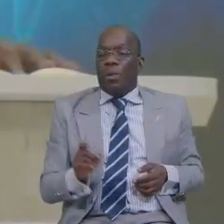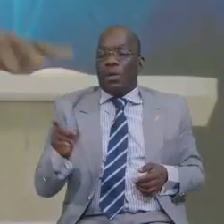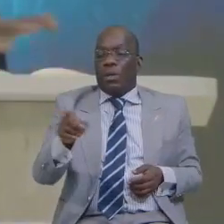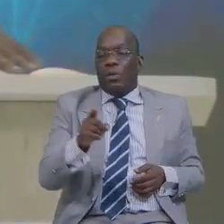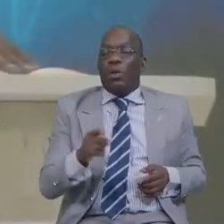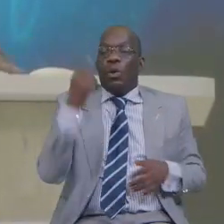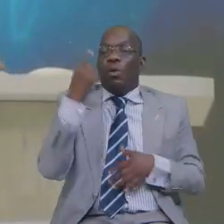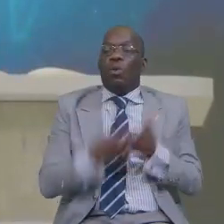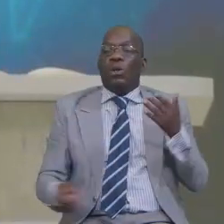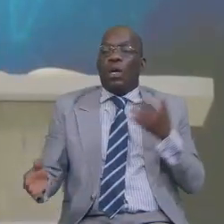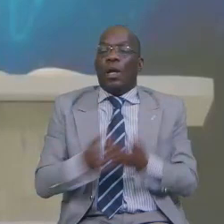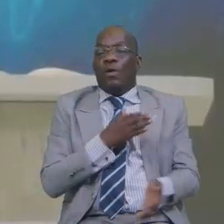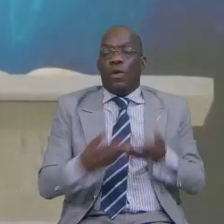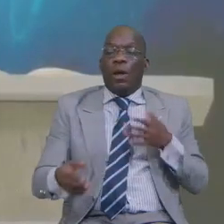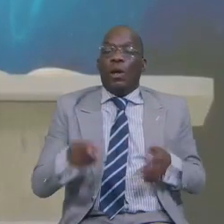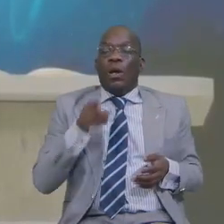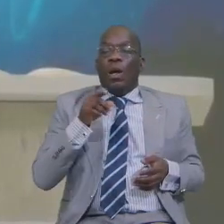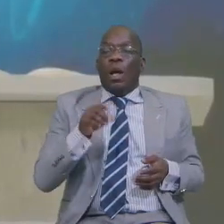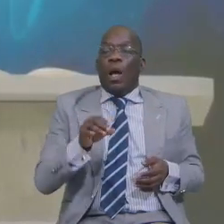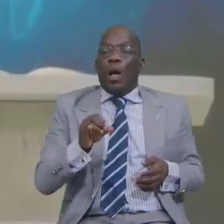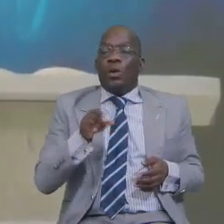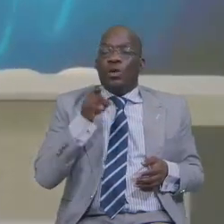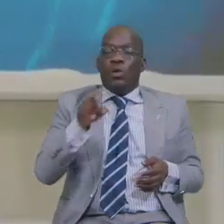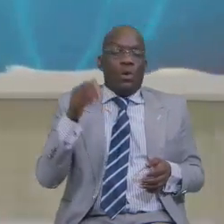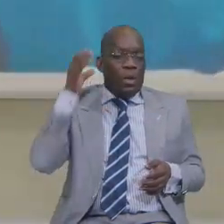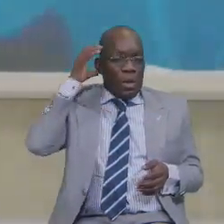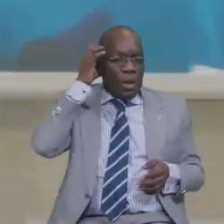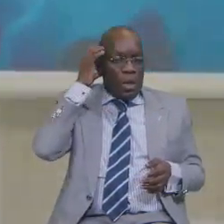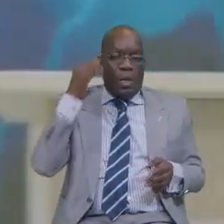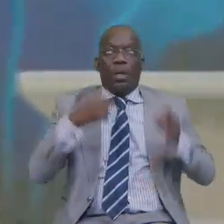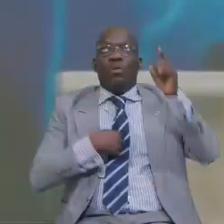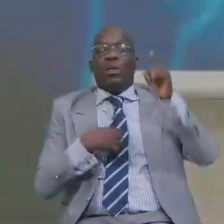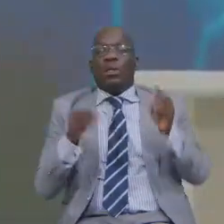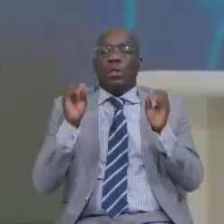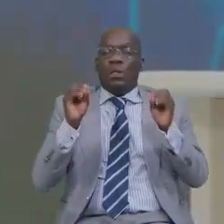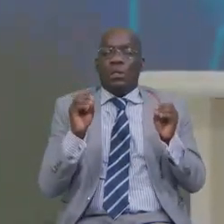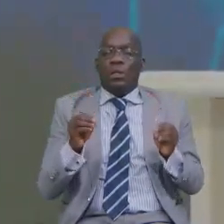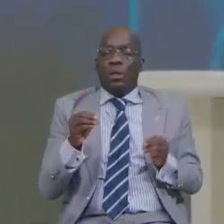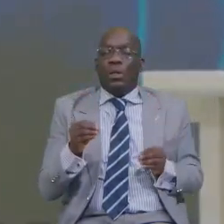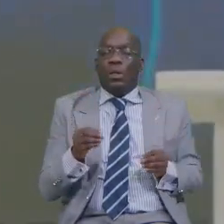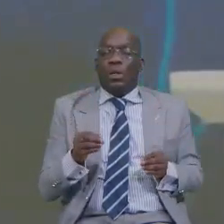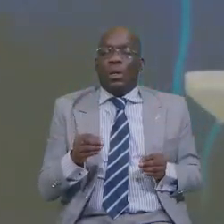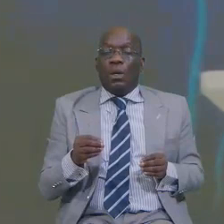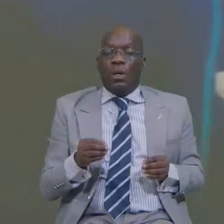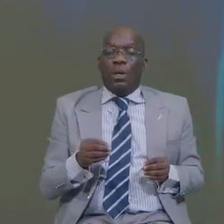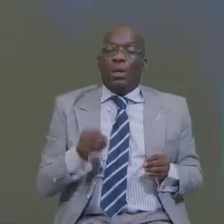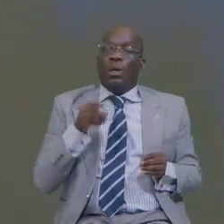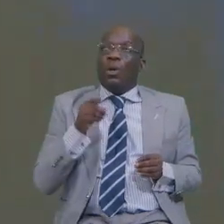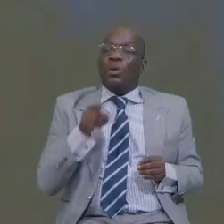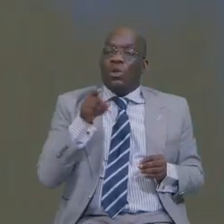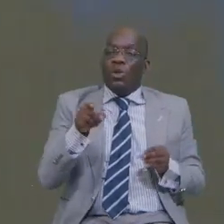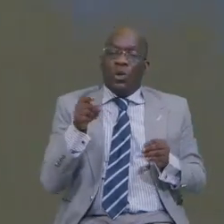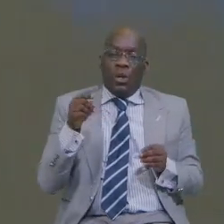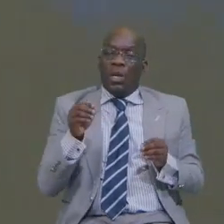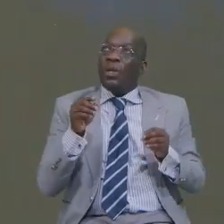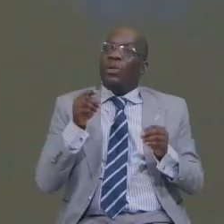have heard me teach, Christ said. That don't you say, well, I'm not Christ, he taught that, I'm just